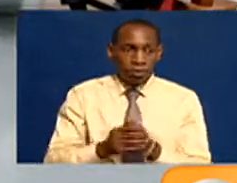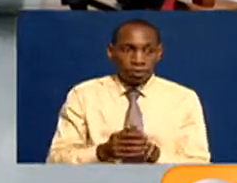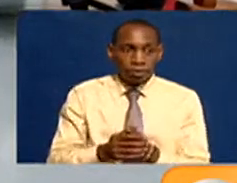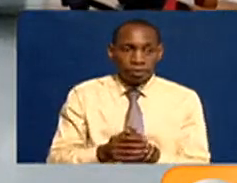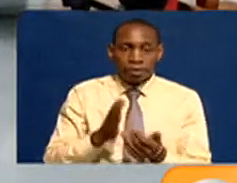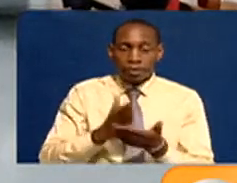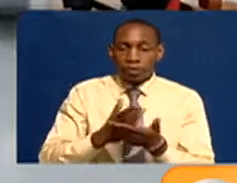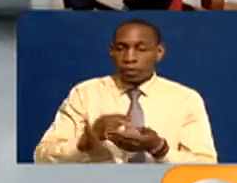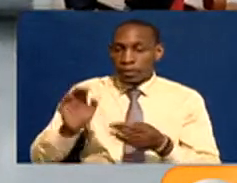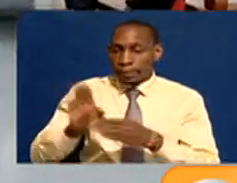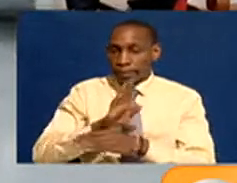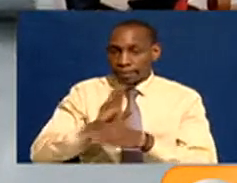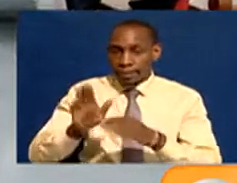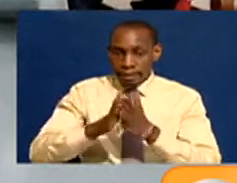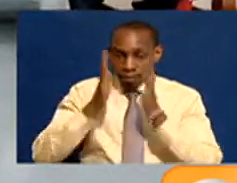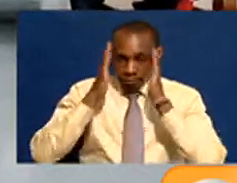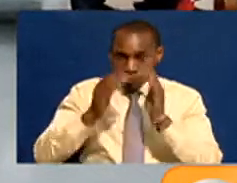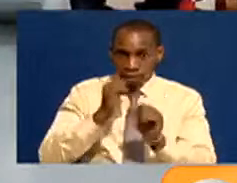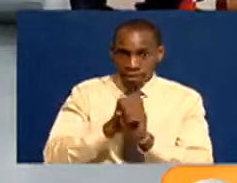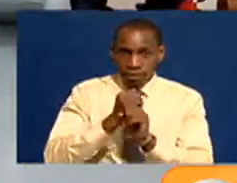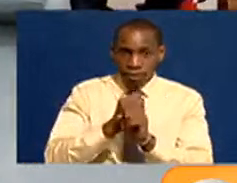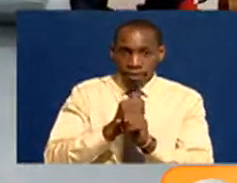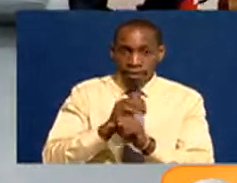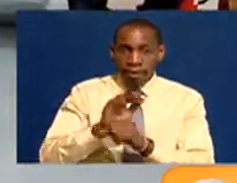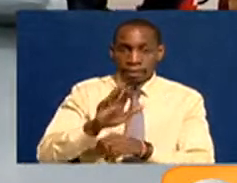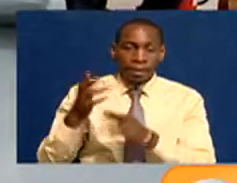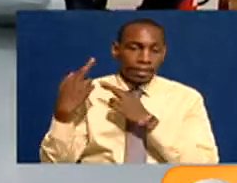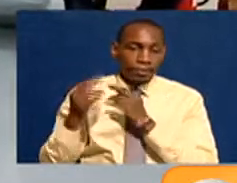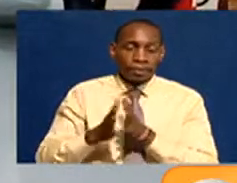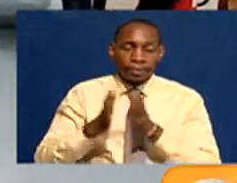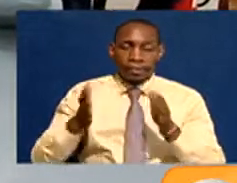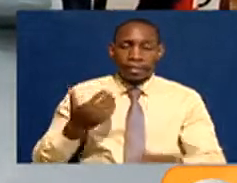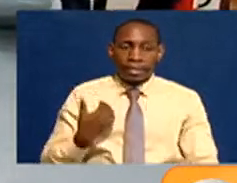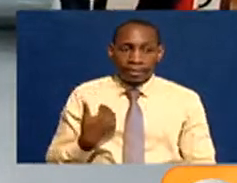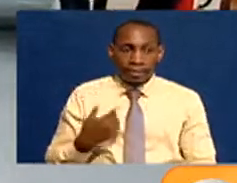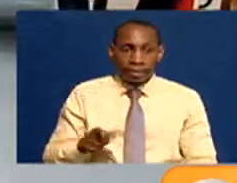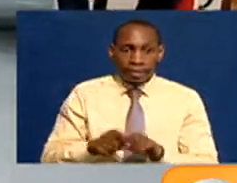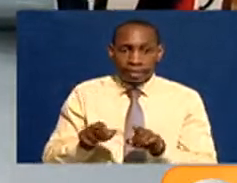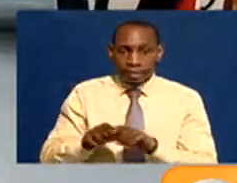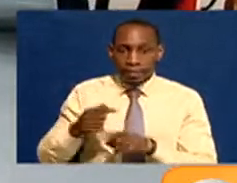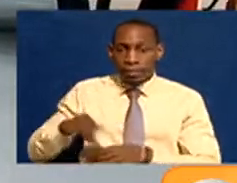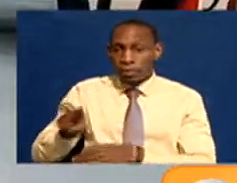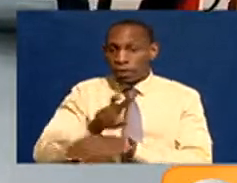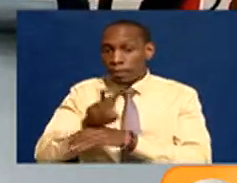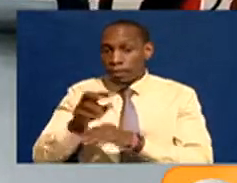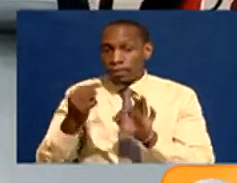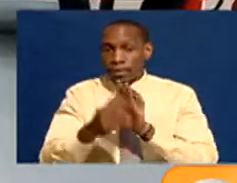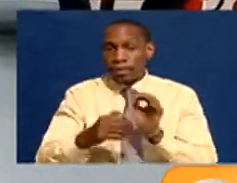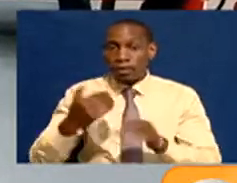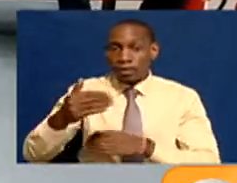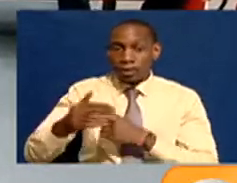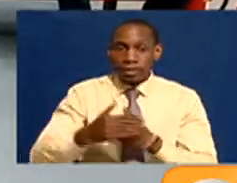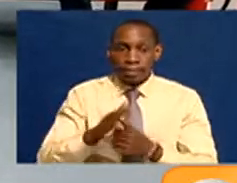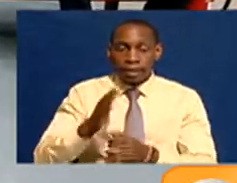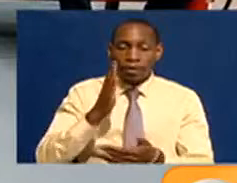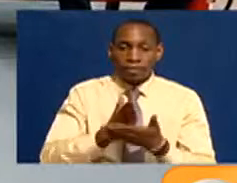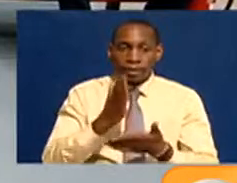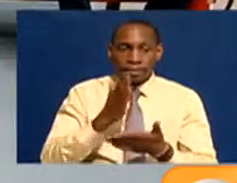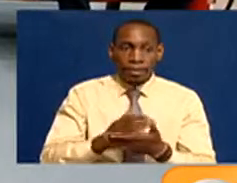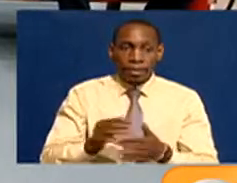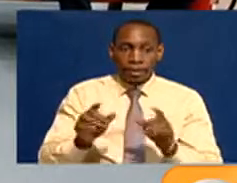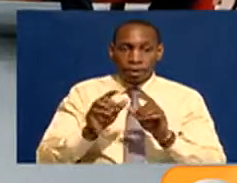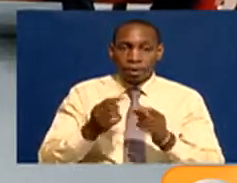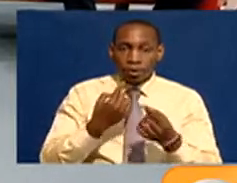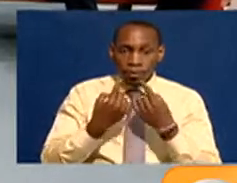all hands on deck. Correct. And you guys have a huge responsibility. We do. And we'll be checking on you guys all the time. Thank you. We'll make sure that, you know, what you